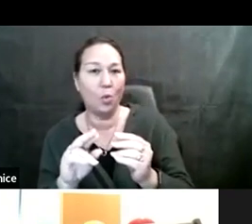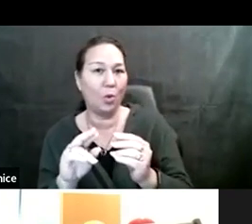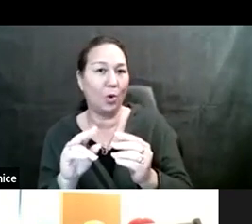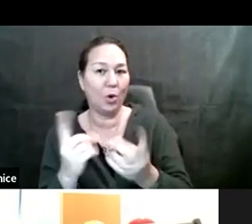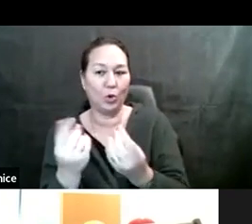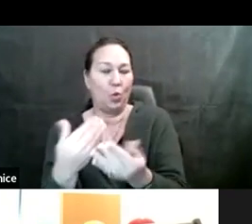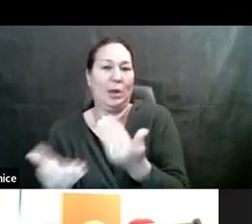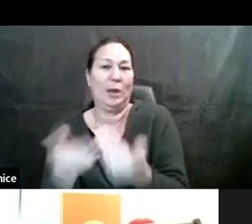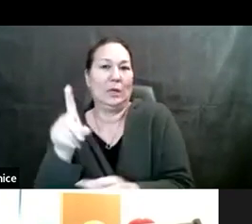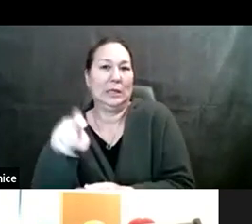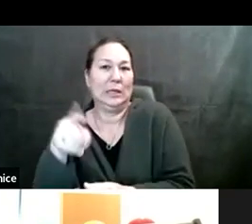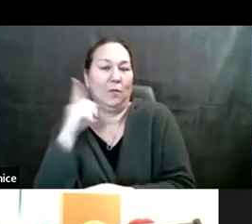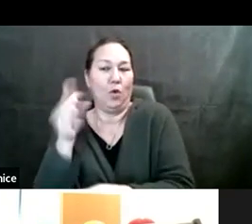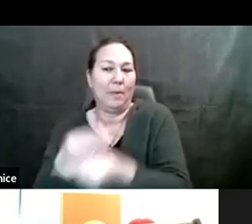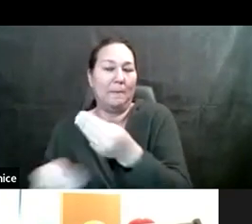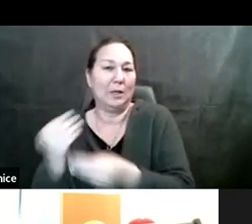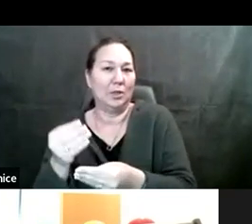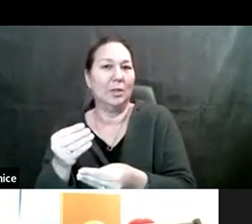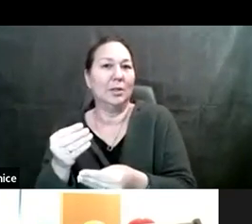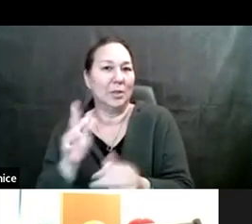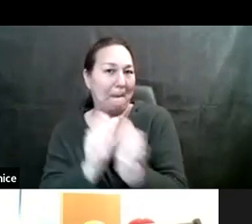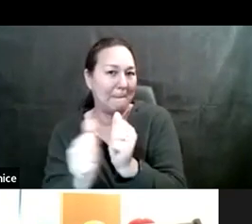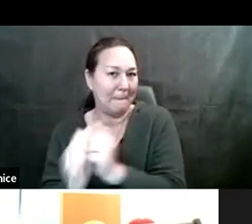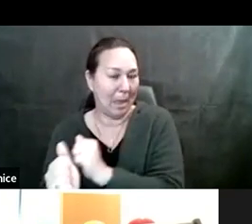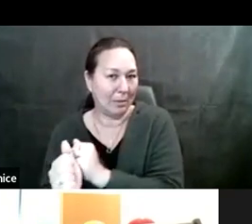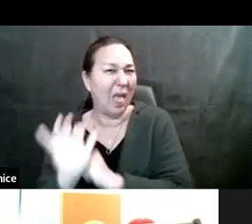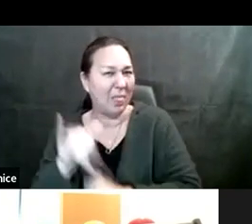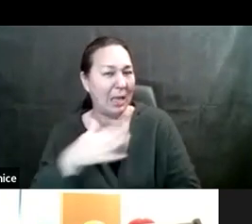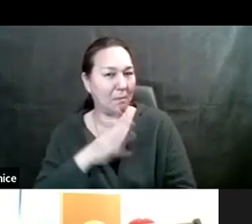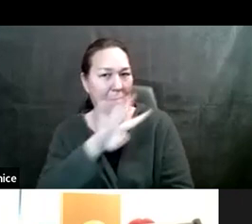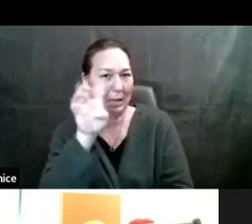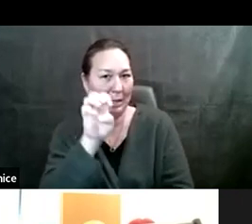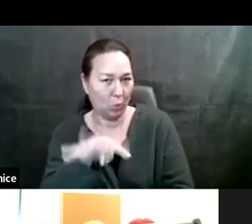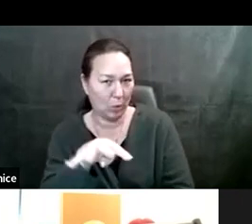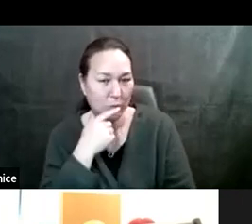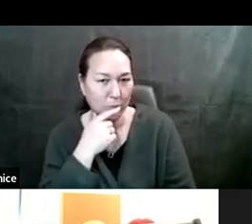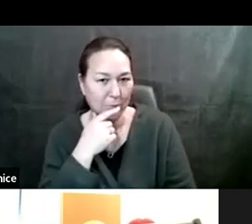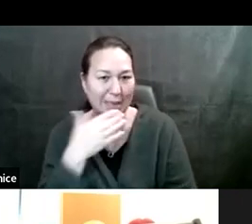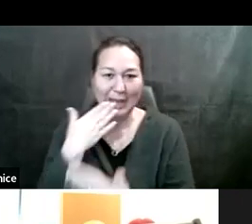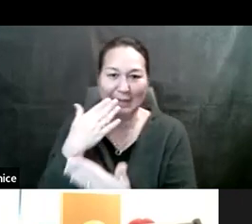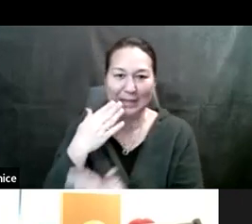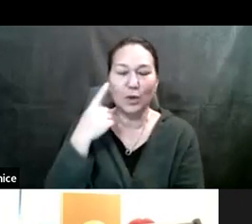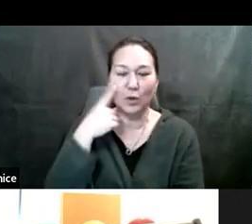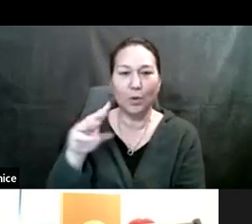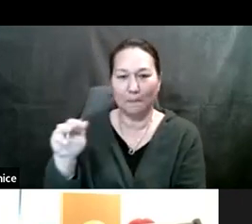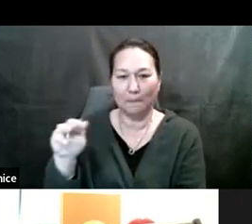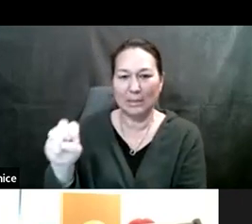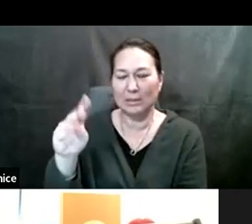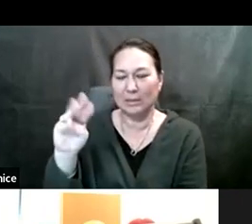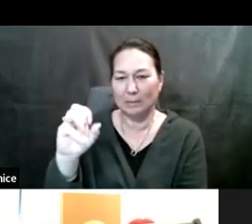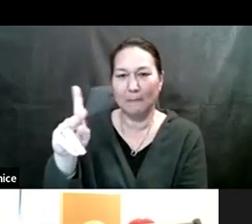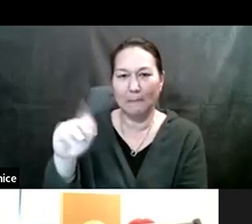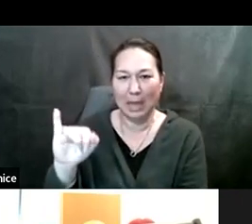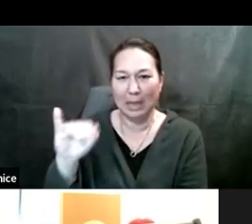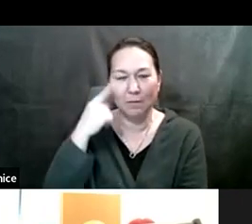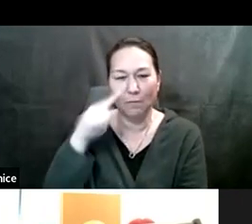agreement I think that was more or less like my question um and thank thank you Miss Matthew for that thank you